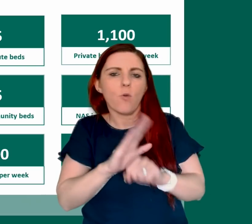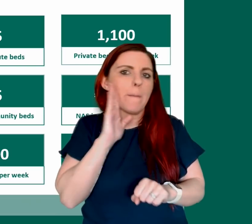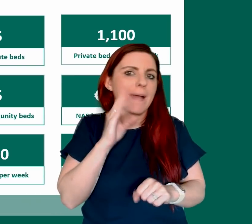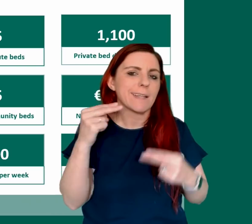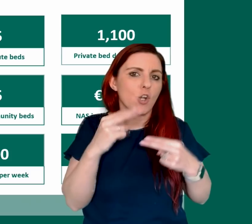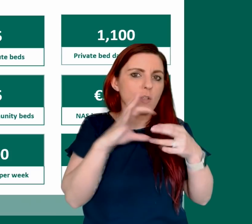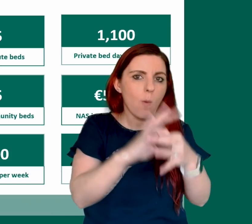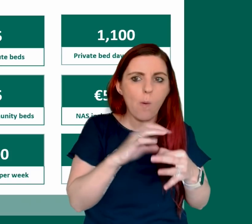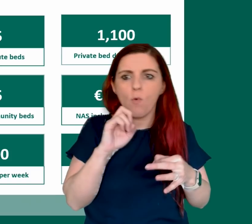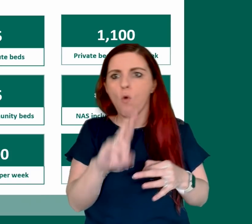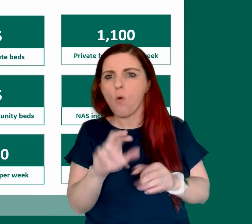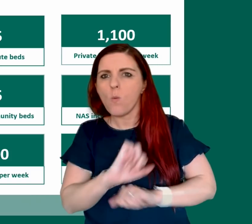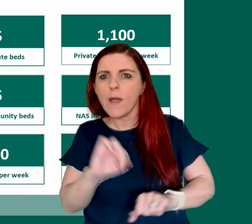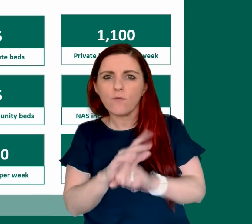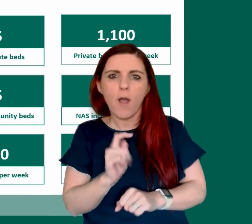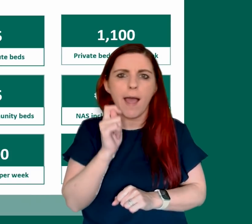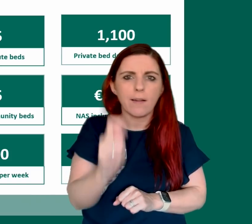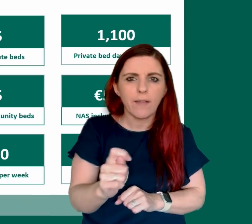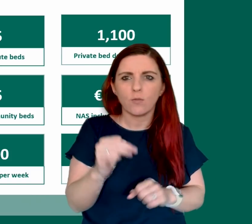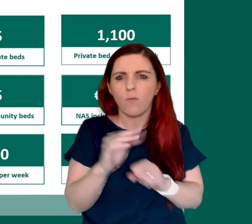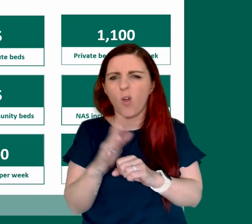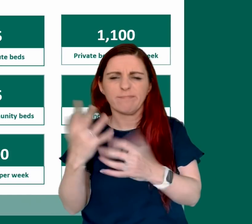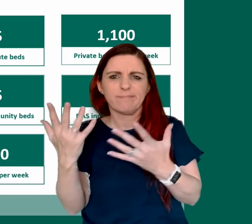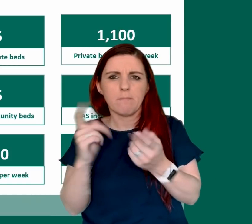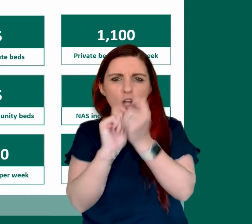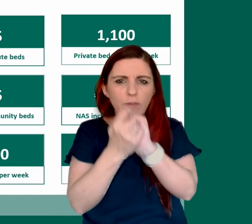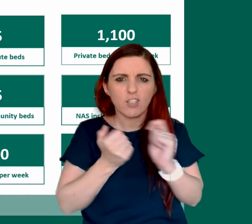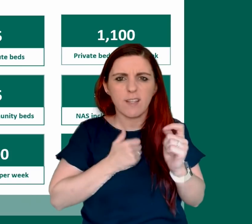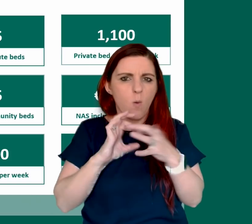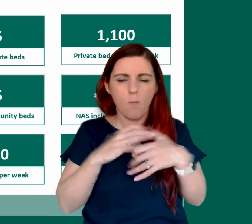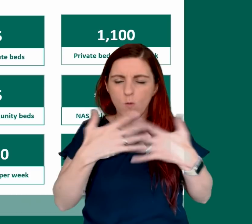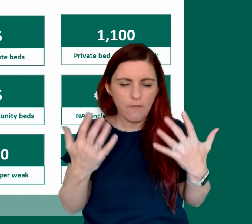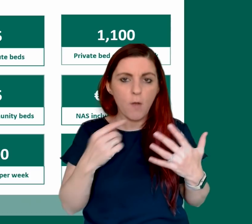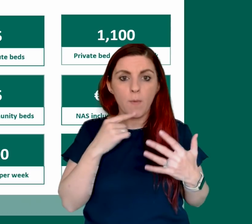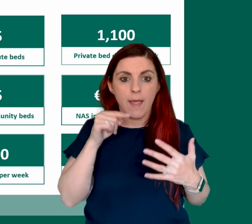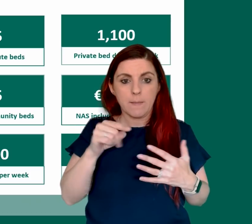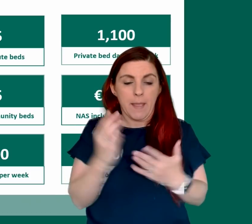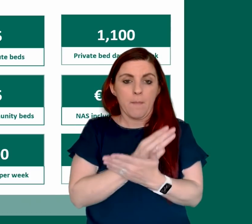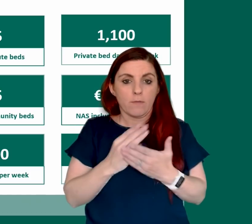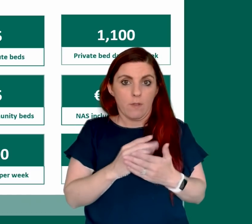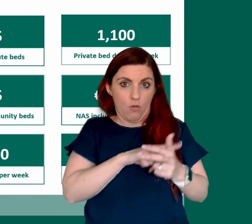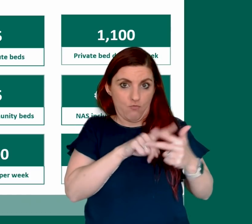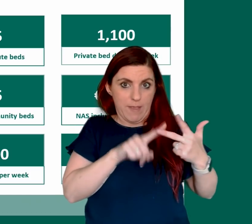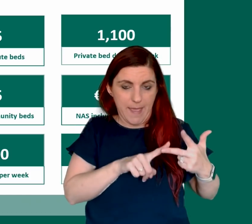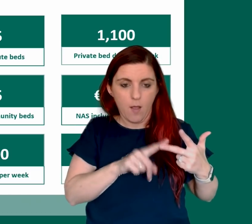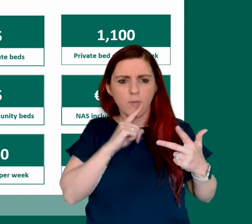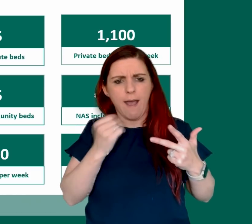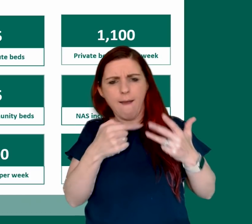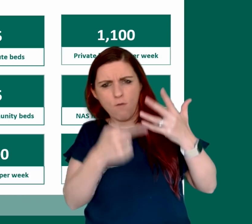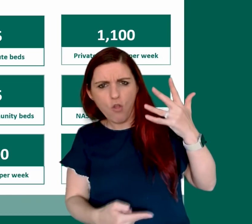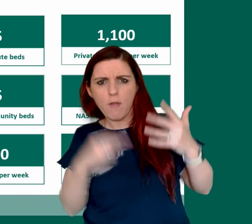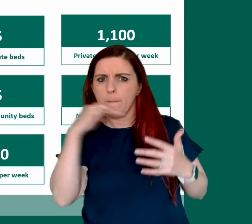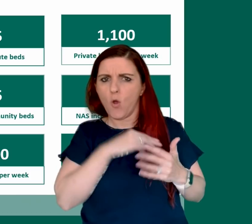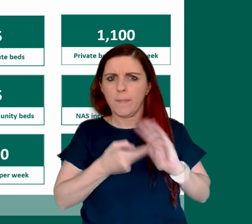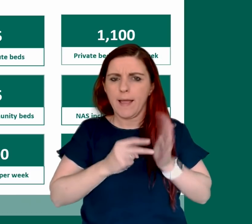or awaiting adaptations and alterations to houses, etc. So they're the big chunks within it. But outside of that, we have other very important initiatives in